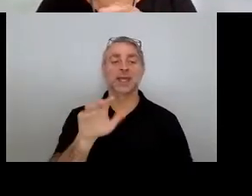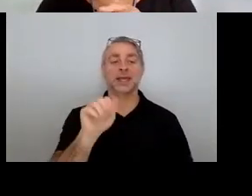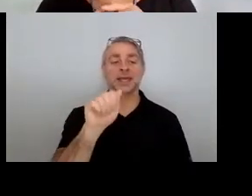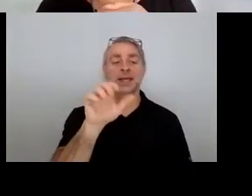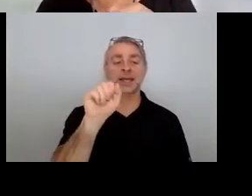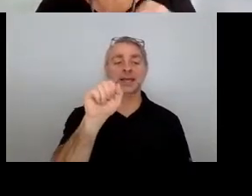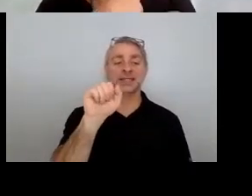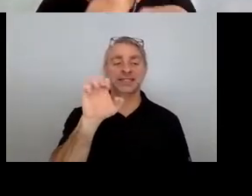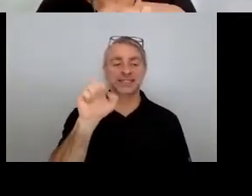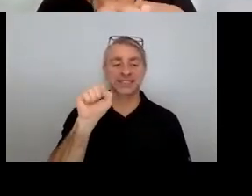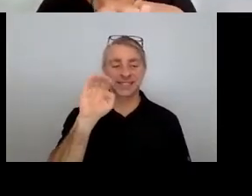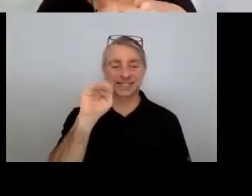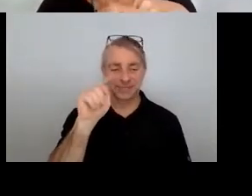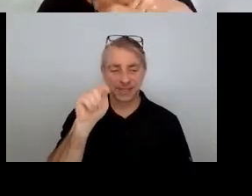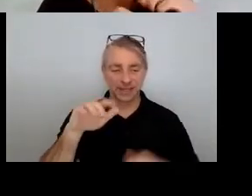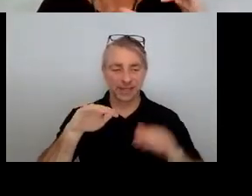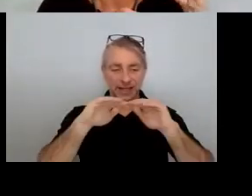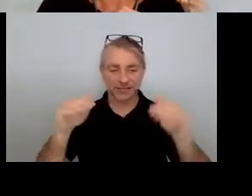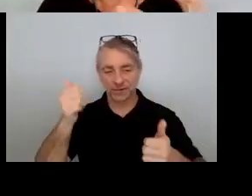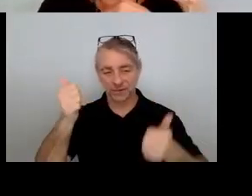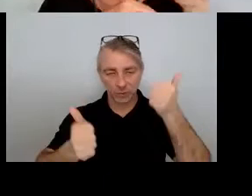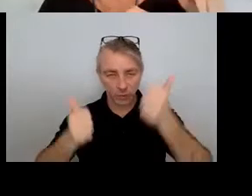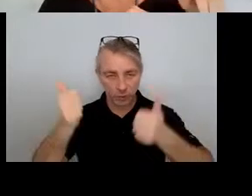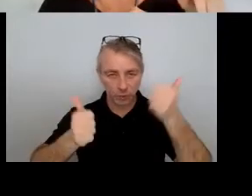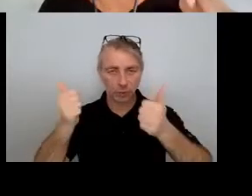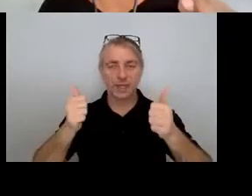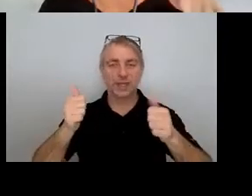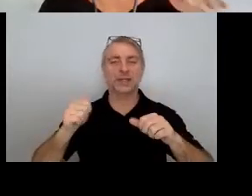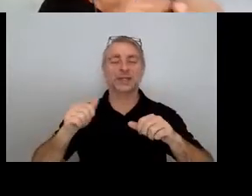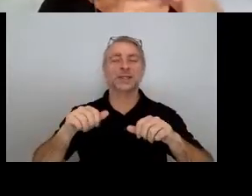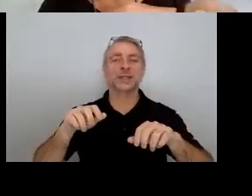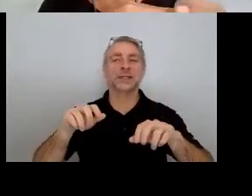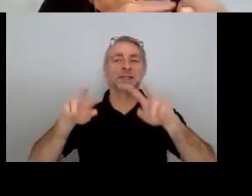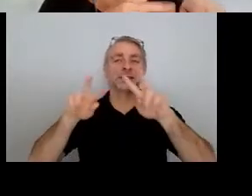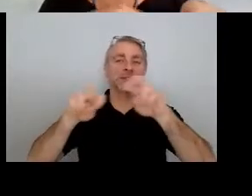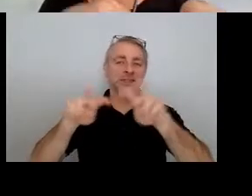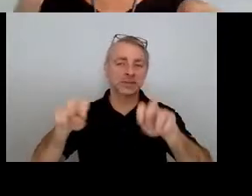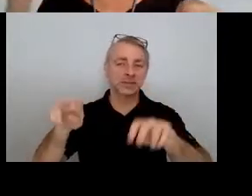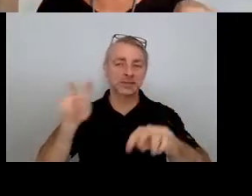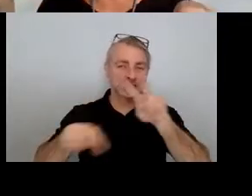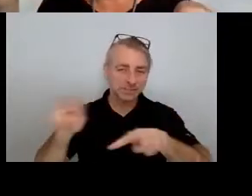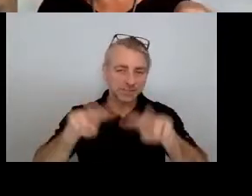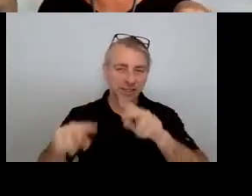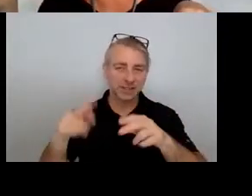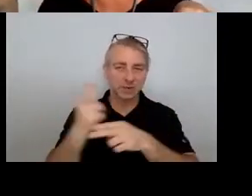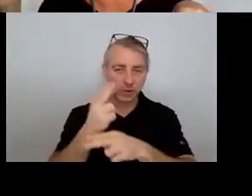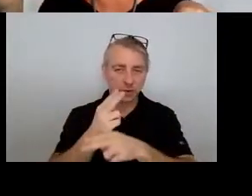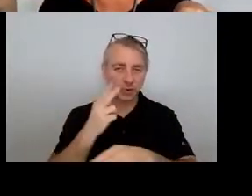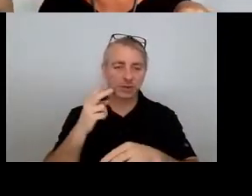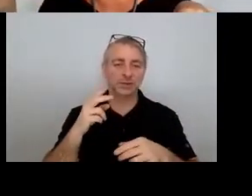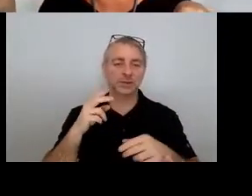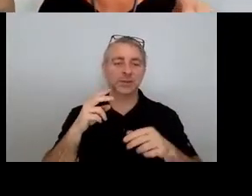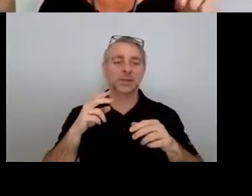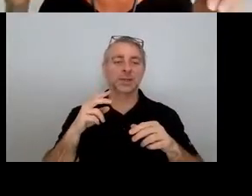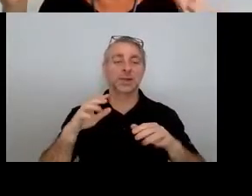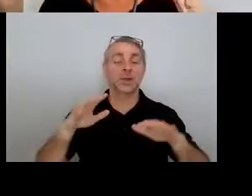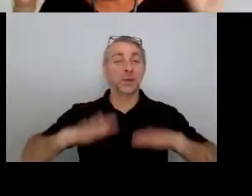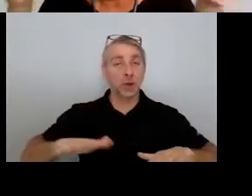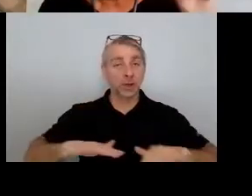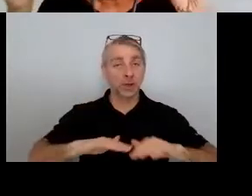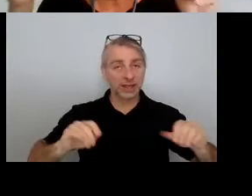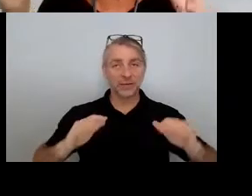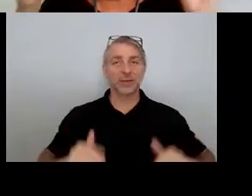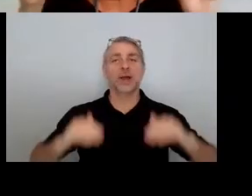the assessments used in that study at a lower level of concepts, or were they at a higher level of application? And that